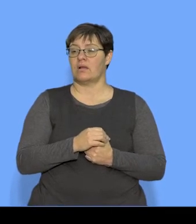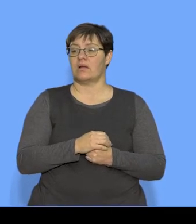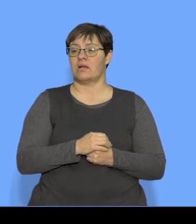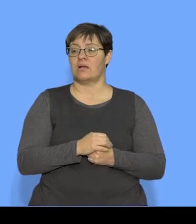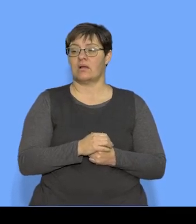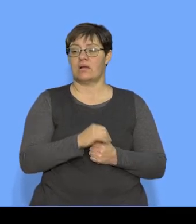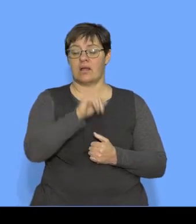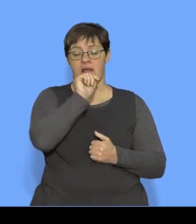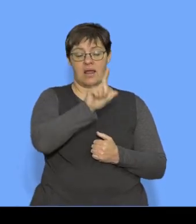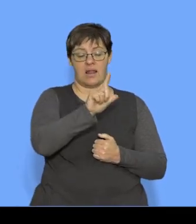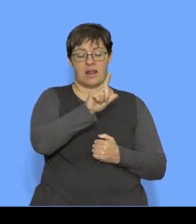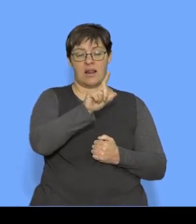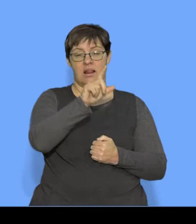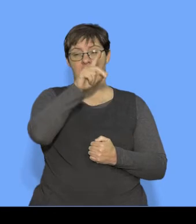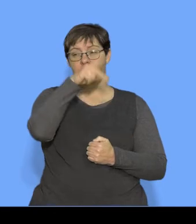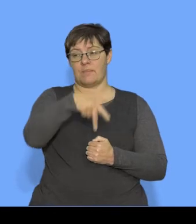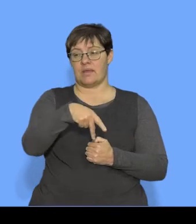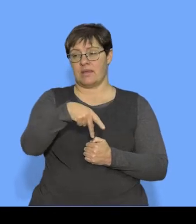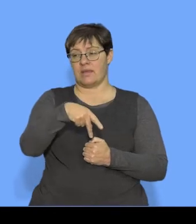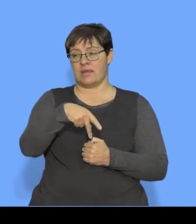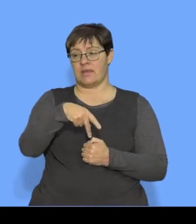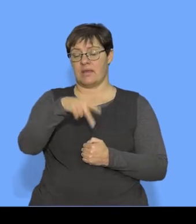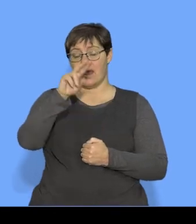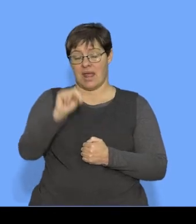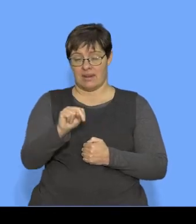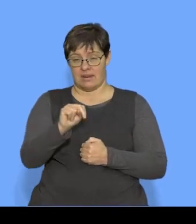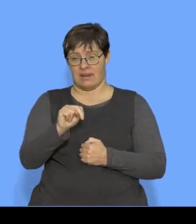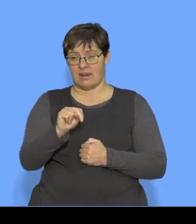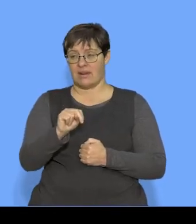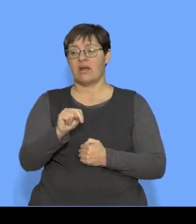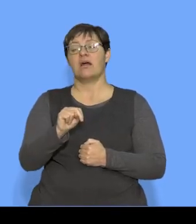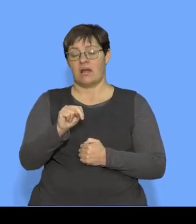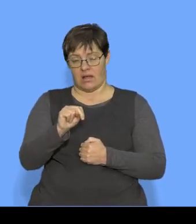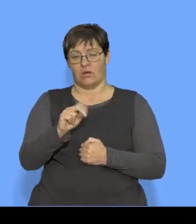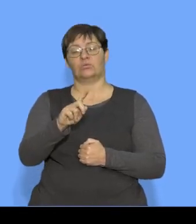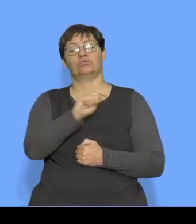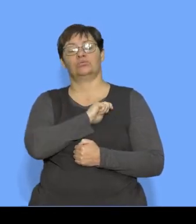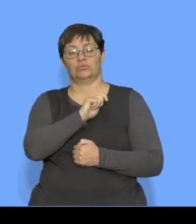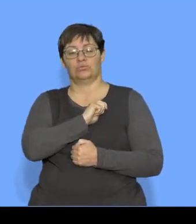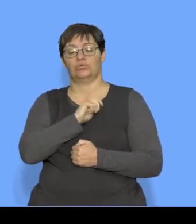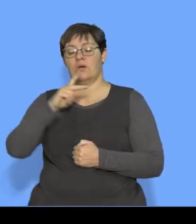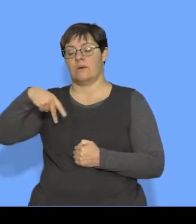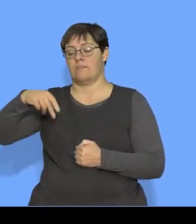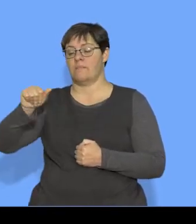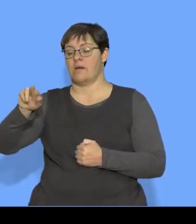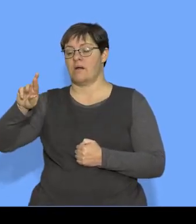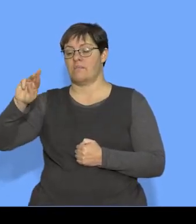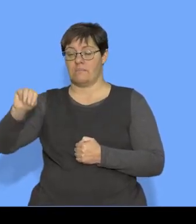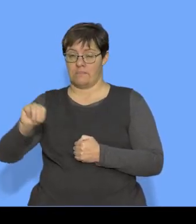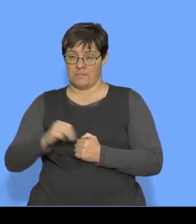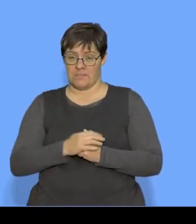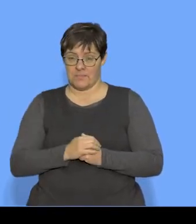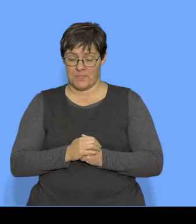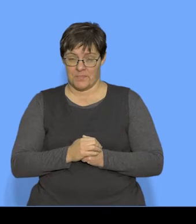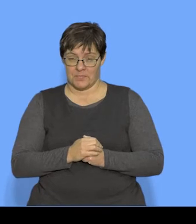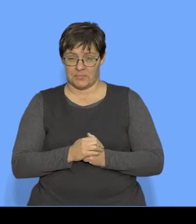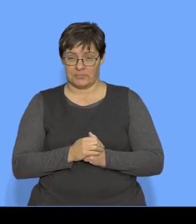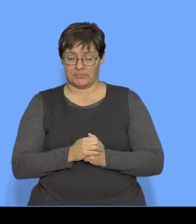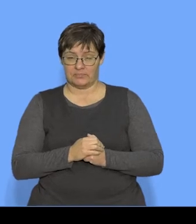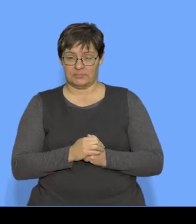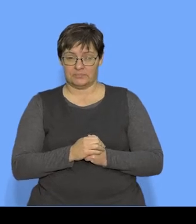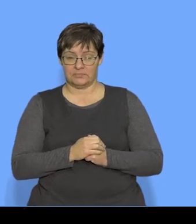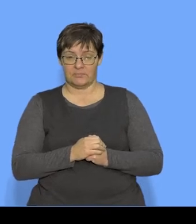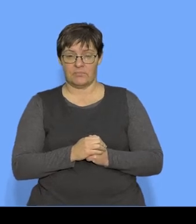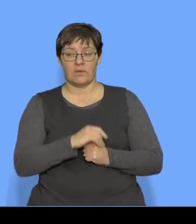OLPN. OLPN is a palm,